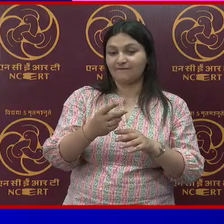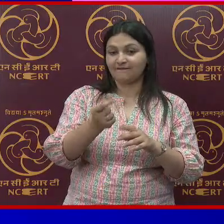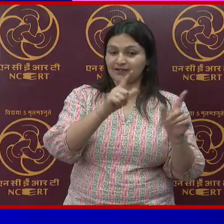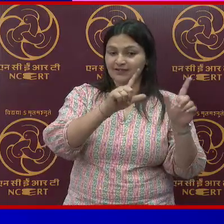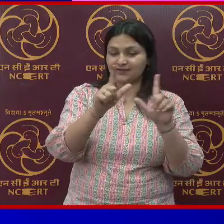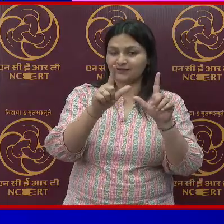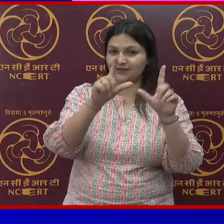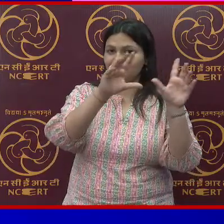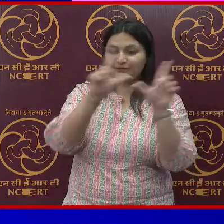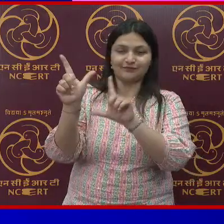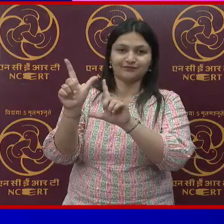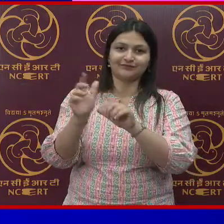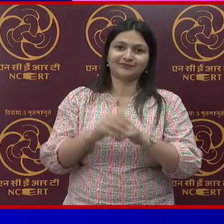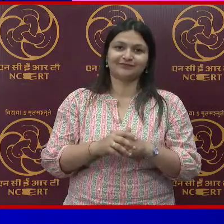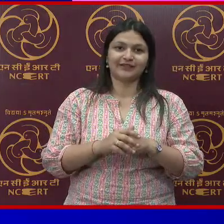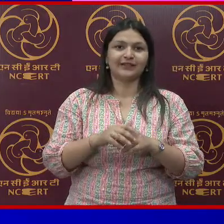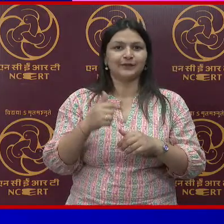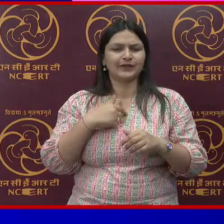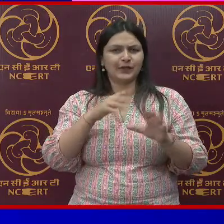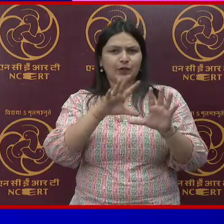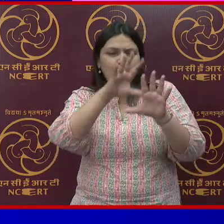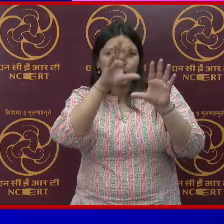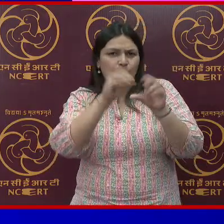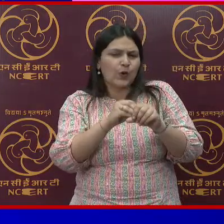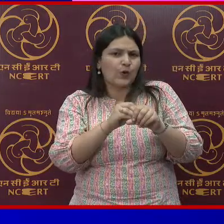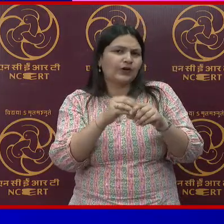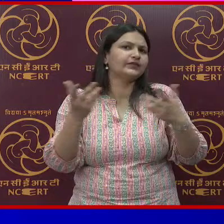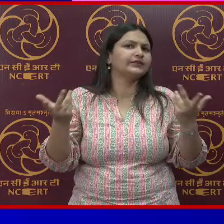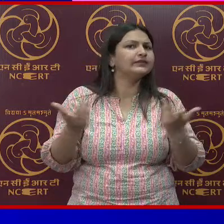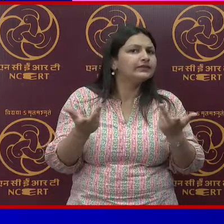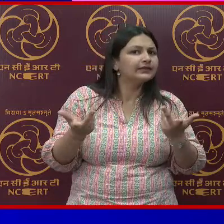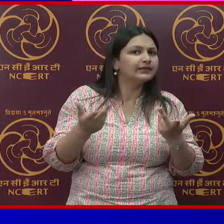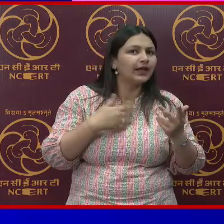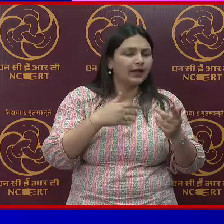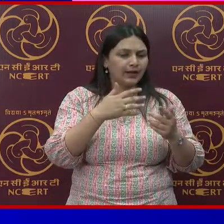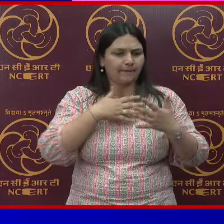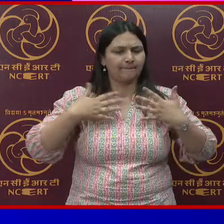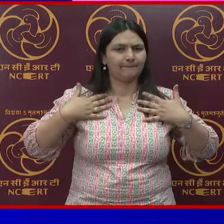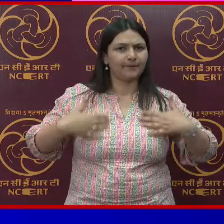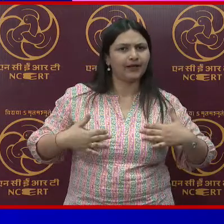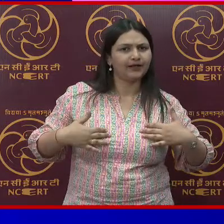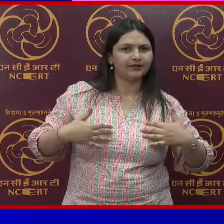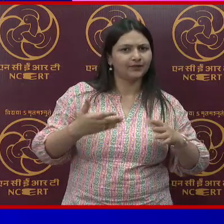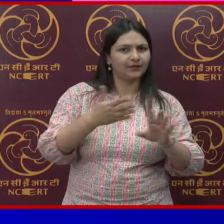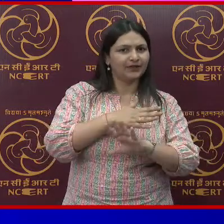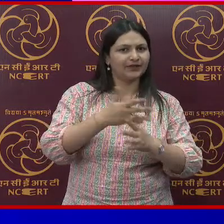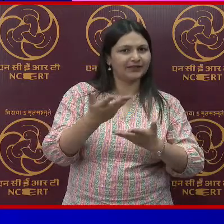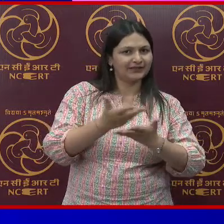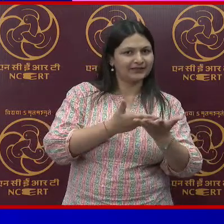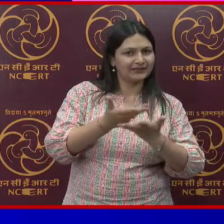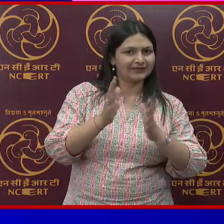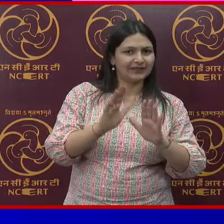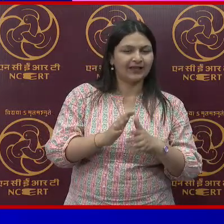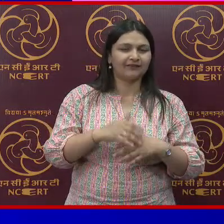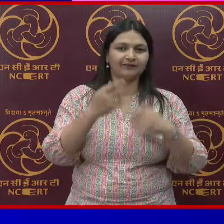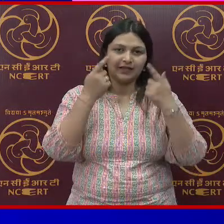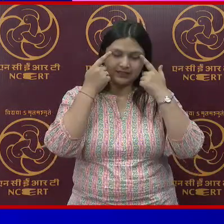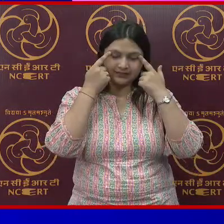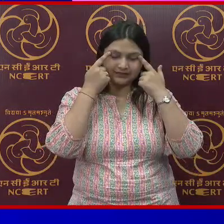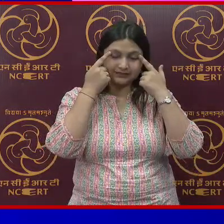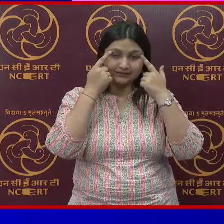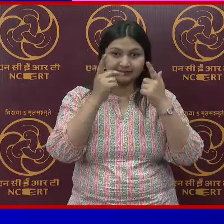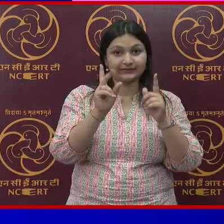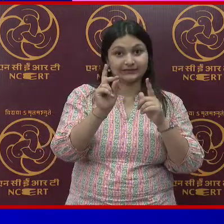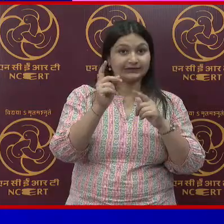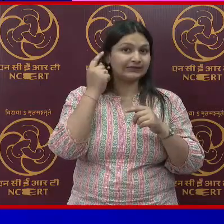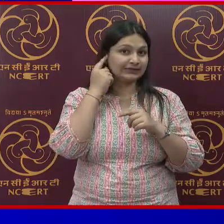it out in few seconds. I think all the parts were which we have just discussed about it. Okay. Can you name them for me? Eyes, yes,